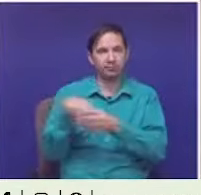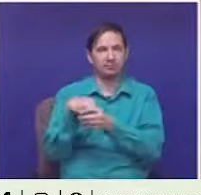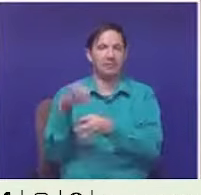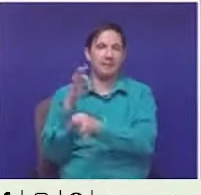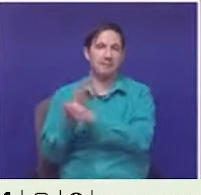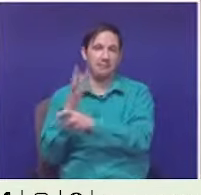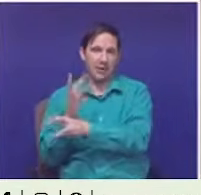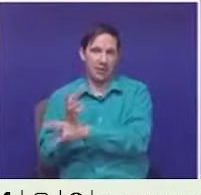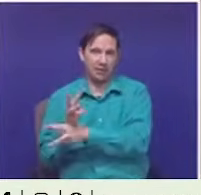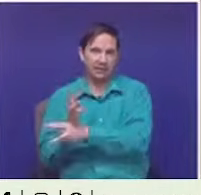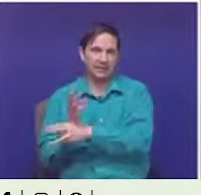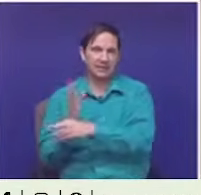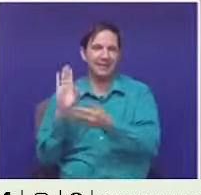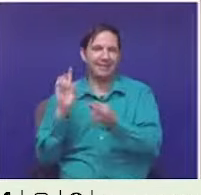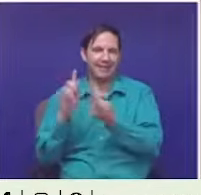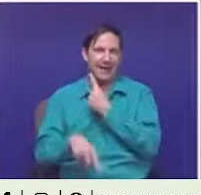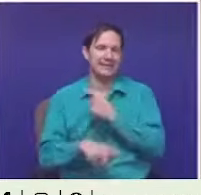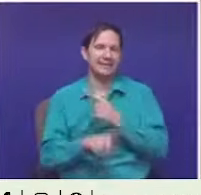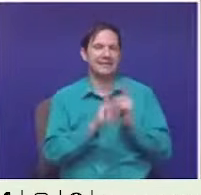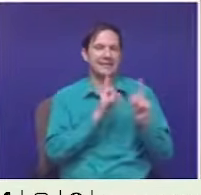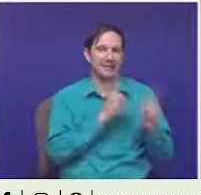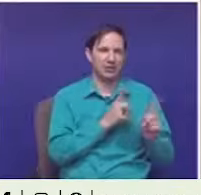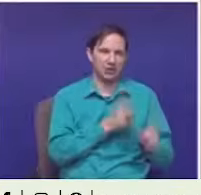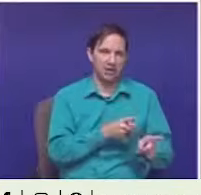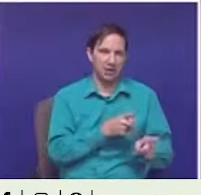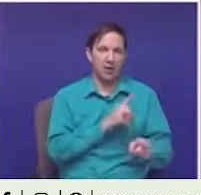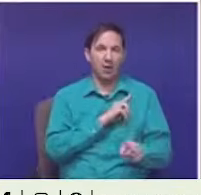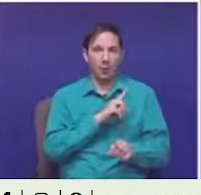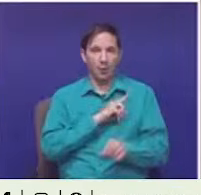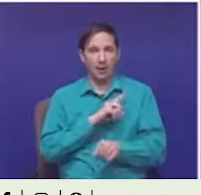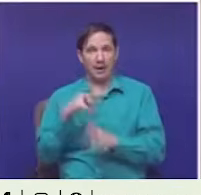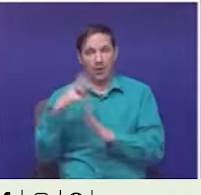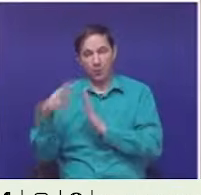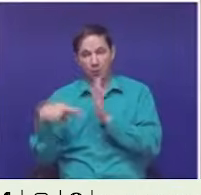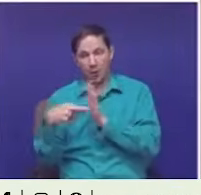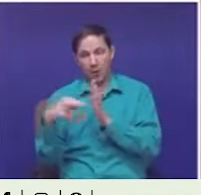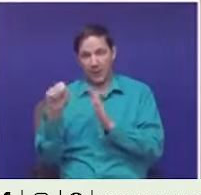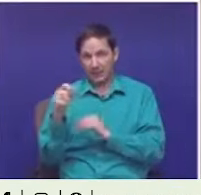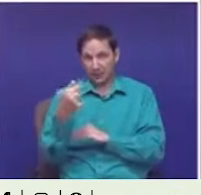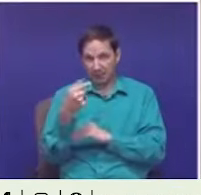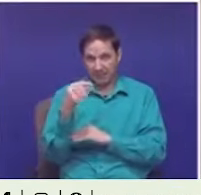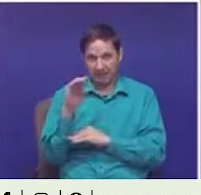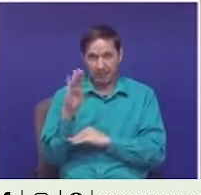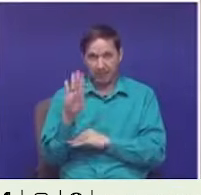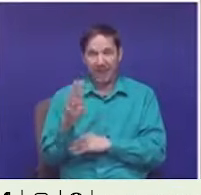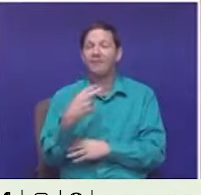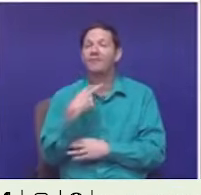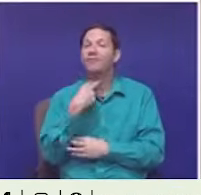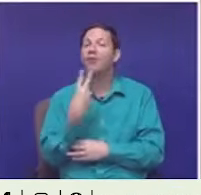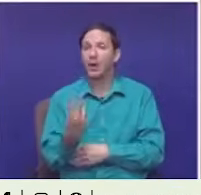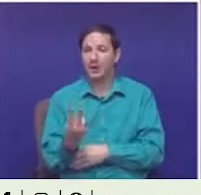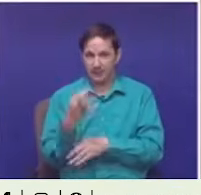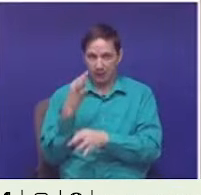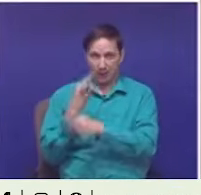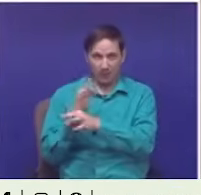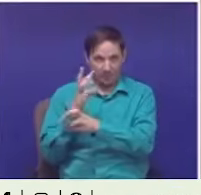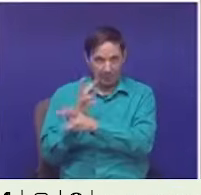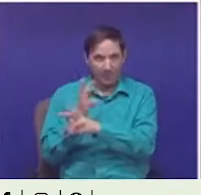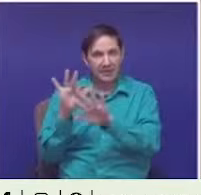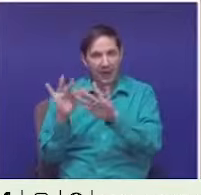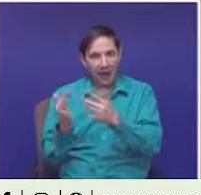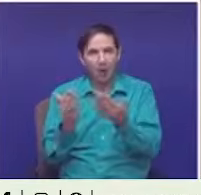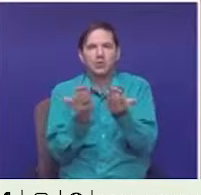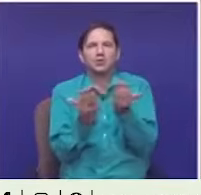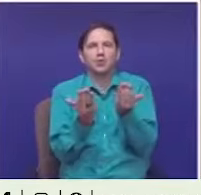teachers, because ultimately the role of the SGB is for parents to have a greater say in how